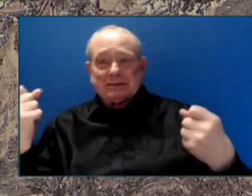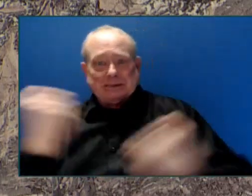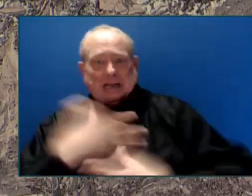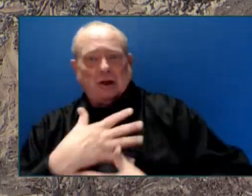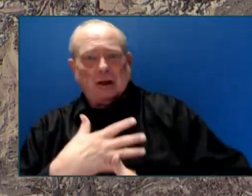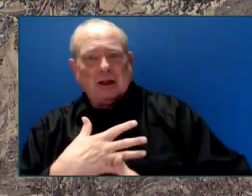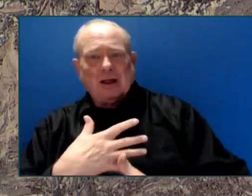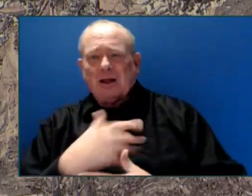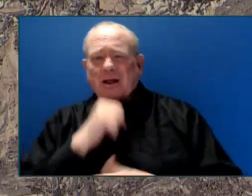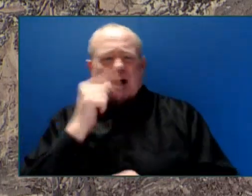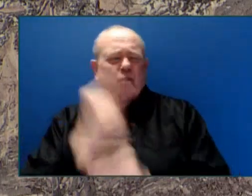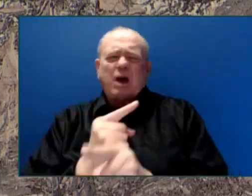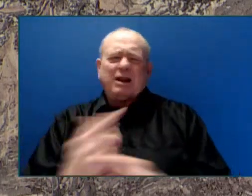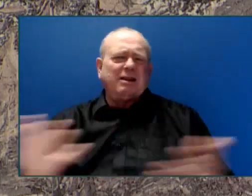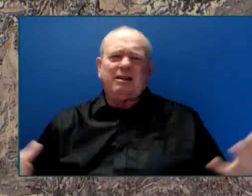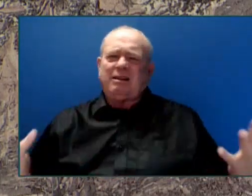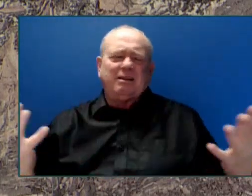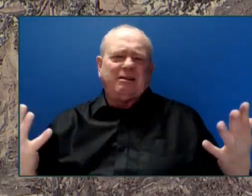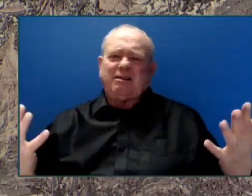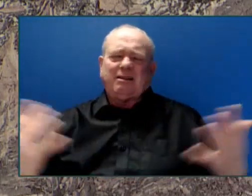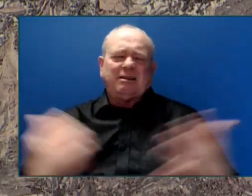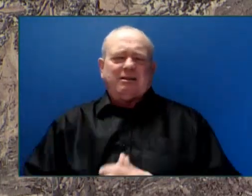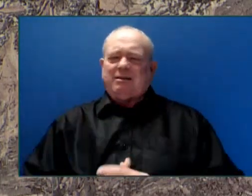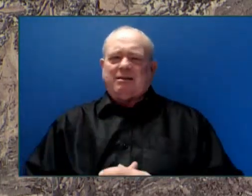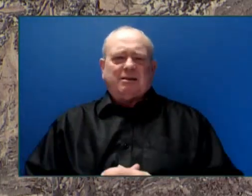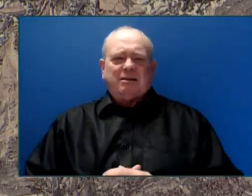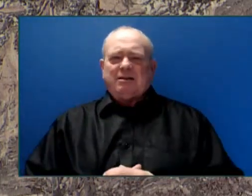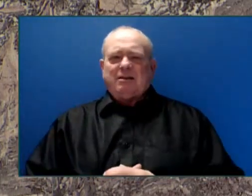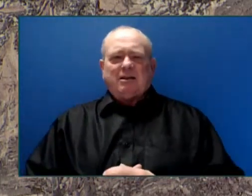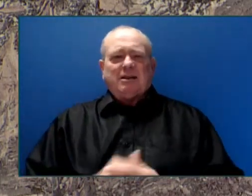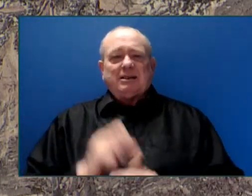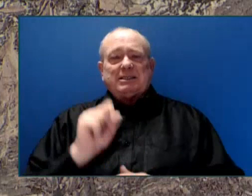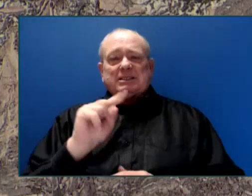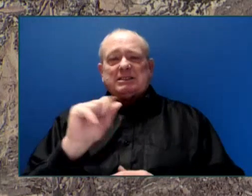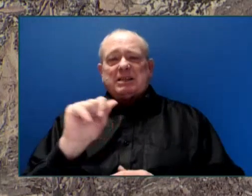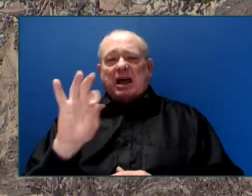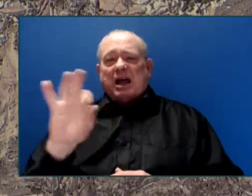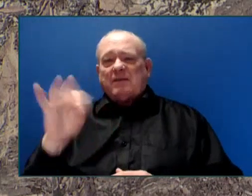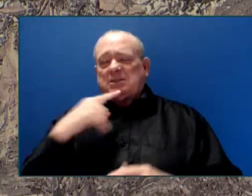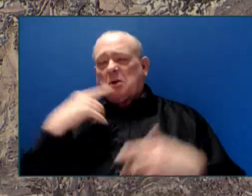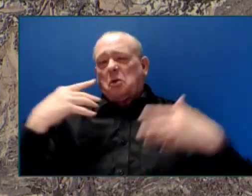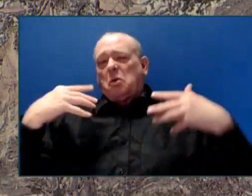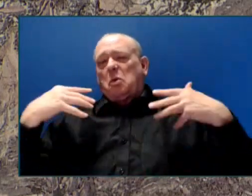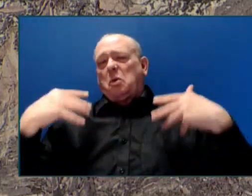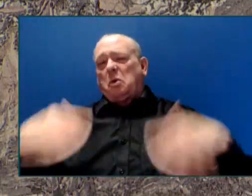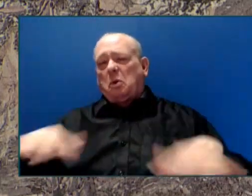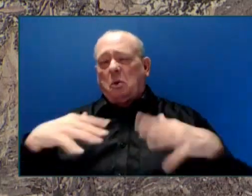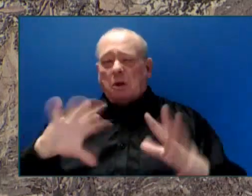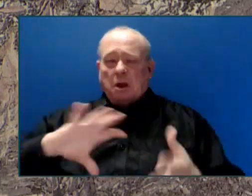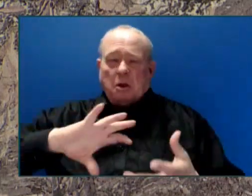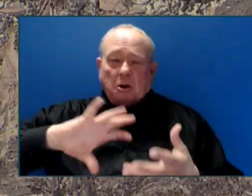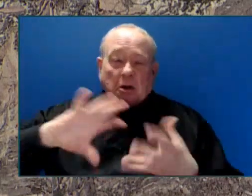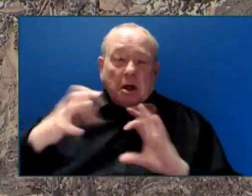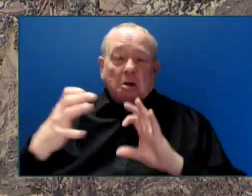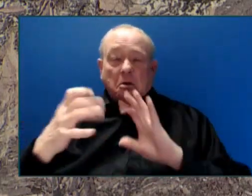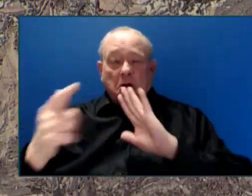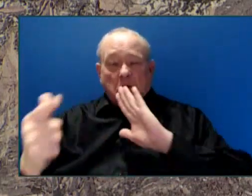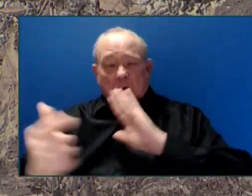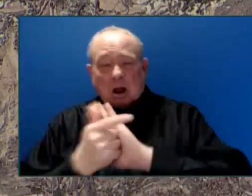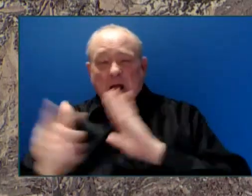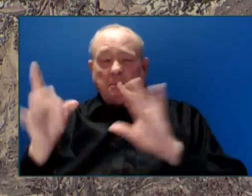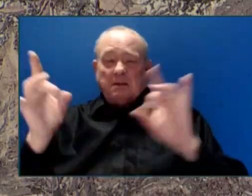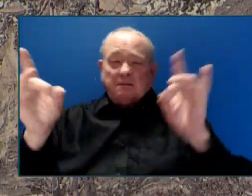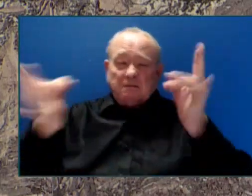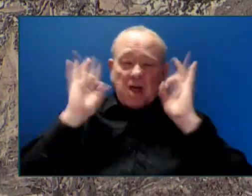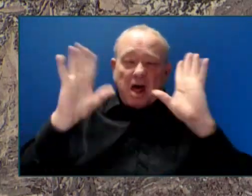total disorder, crime, and violence have grown exponentially and continue to get worse. When will the Premier give